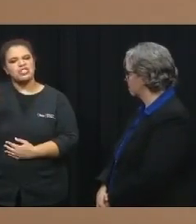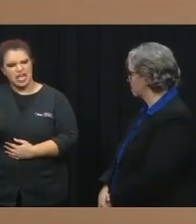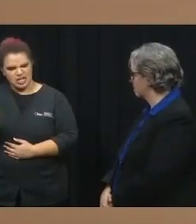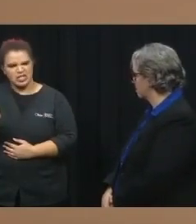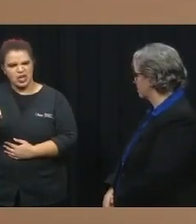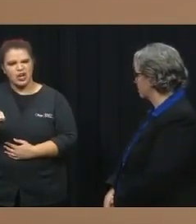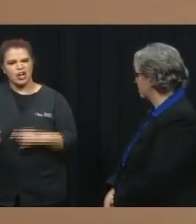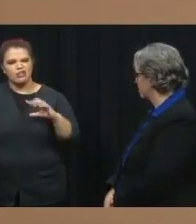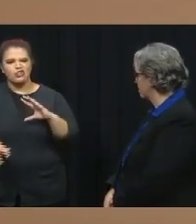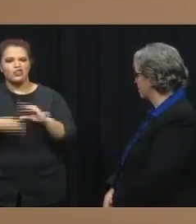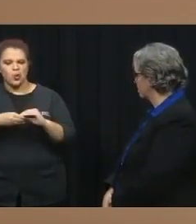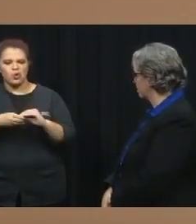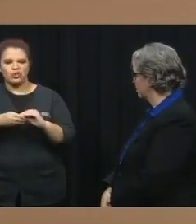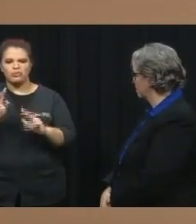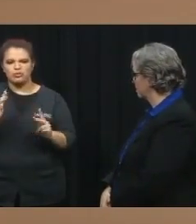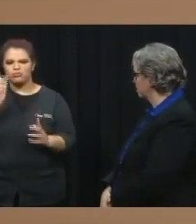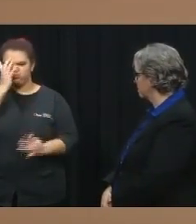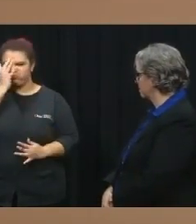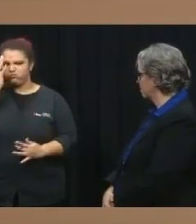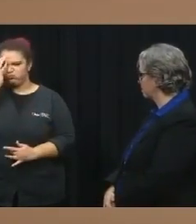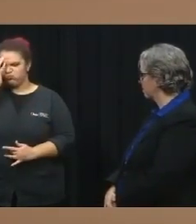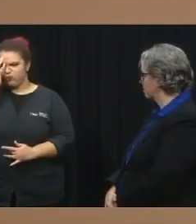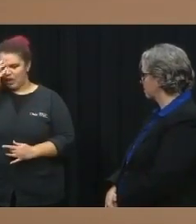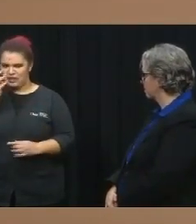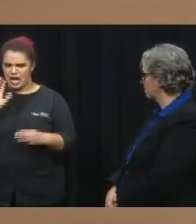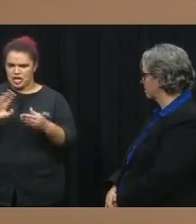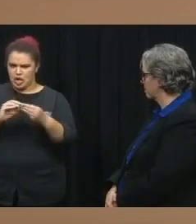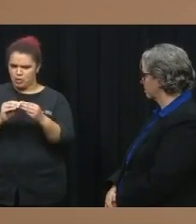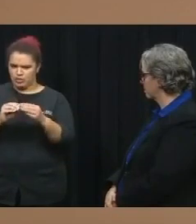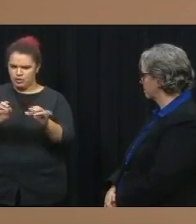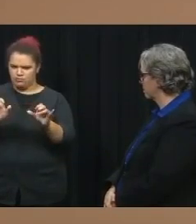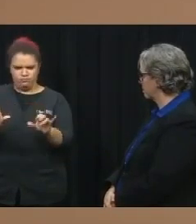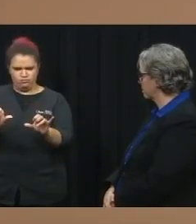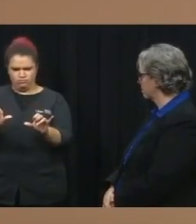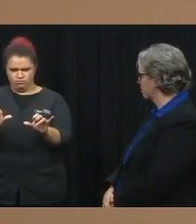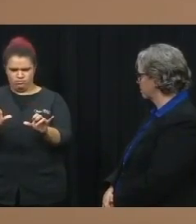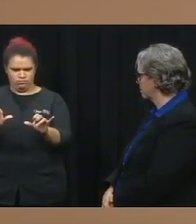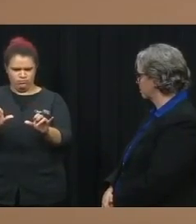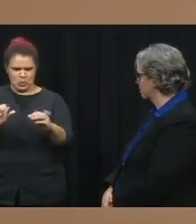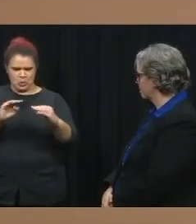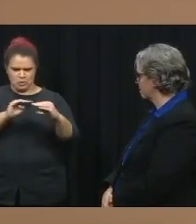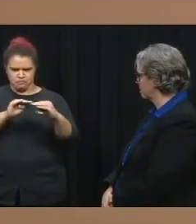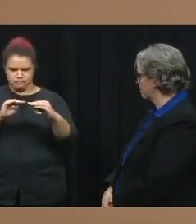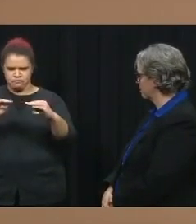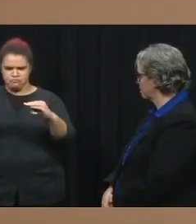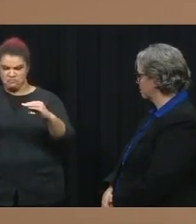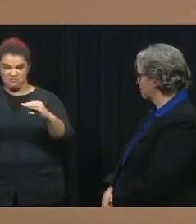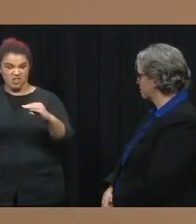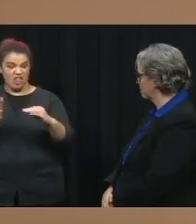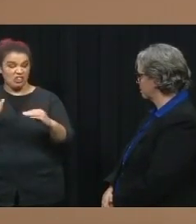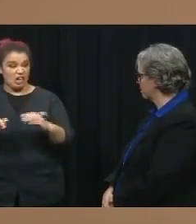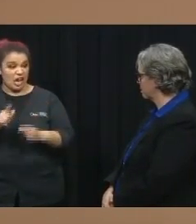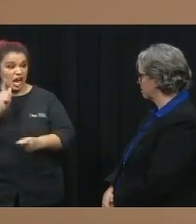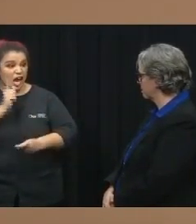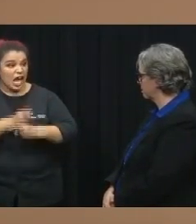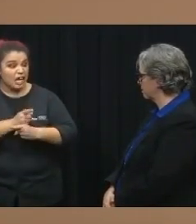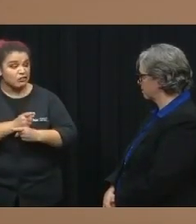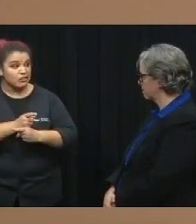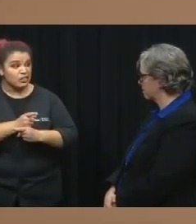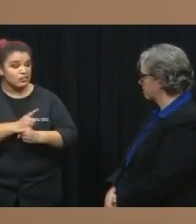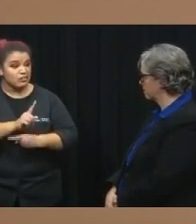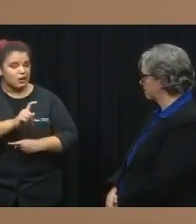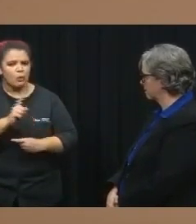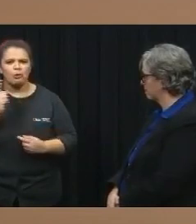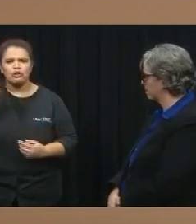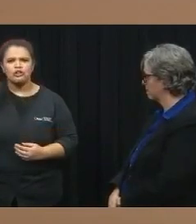stayed there pretty reliably. Is that an accurate picture of this virus in Ohio, or 25% of people who get it, or is that a product